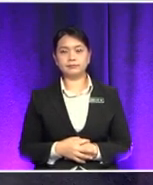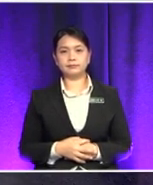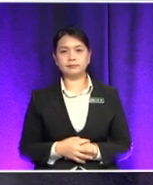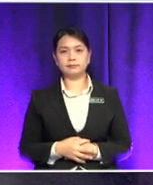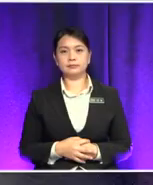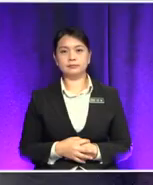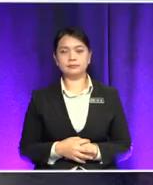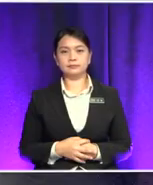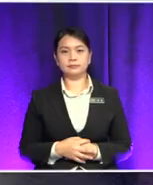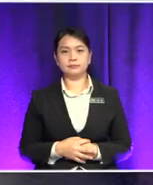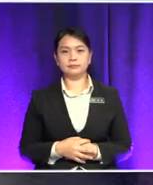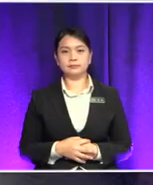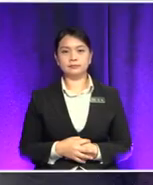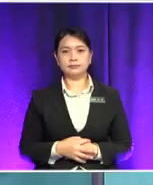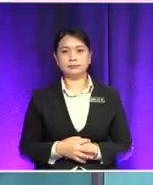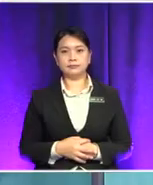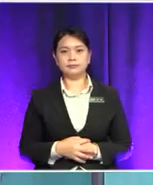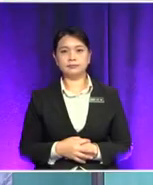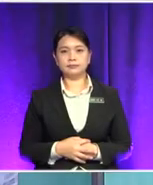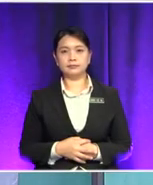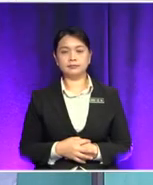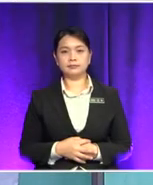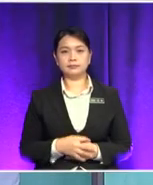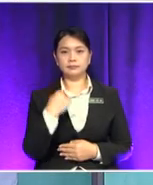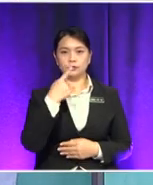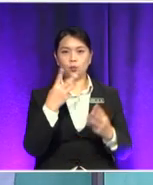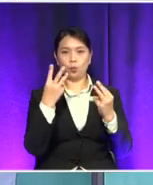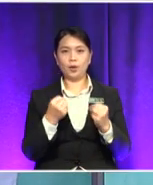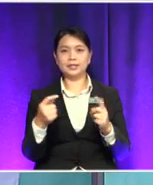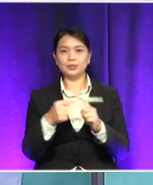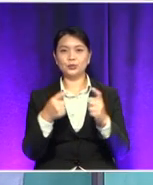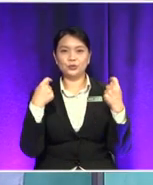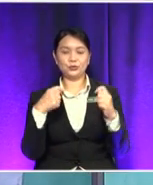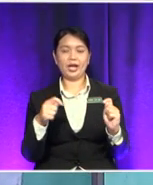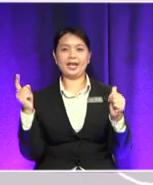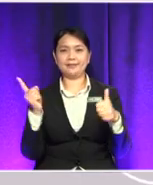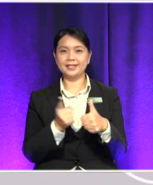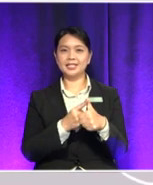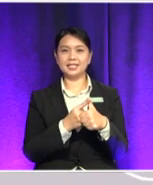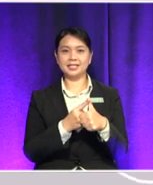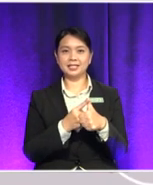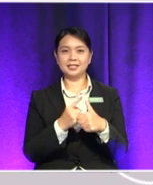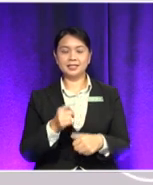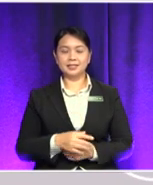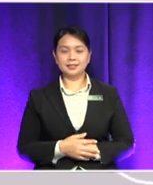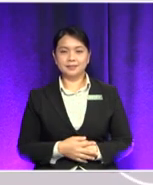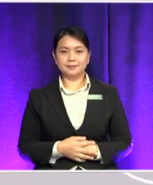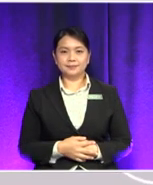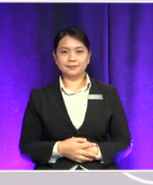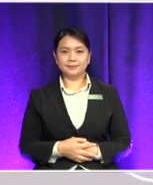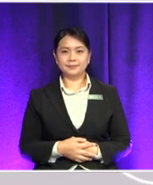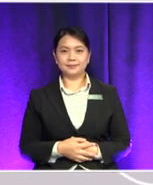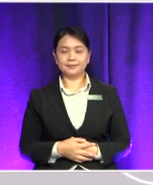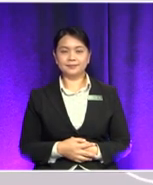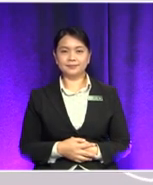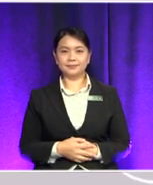Okay, so get ready for the pupils' answer. Okay, who wants to try first? Who would like to show their first letter?